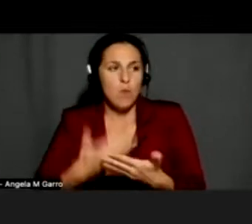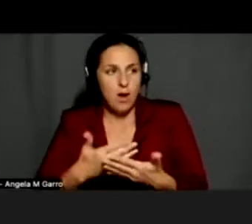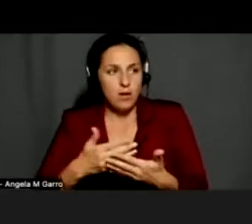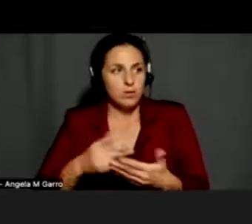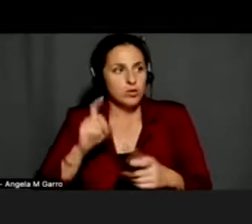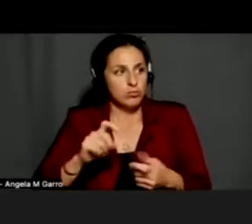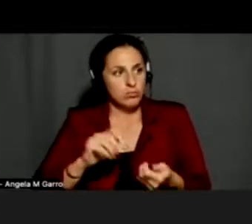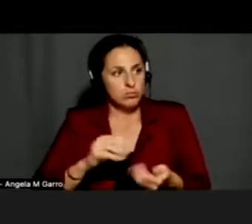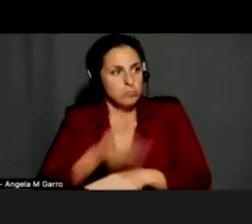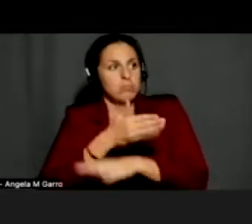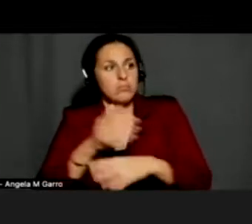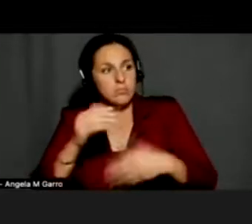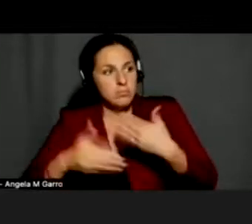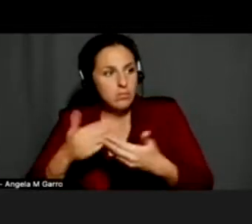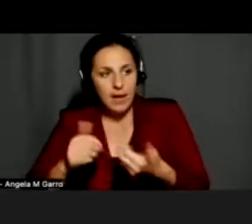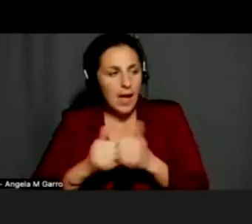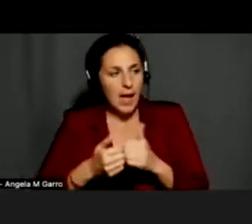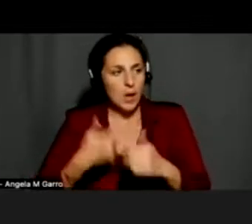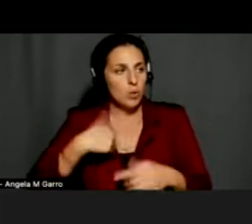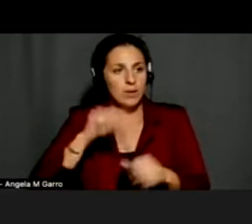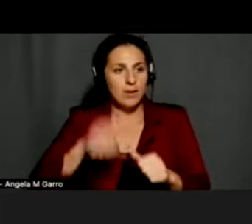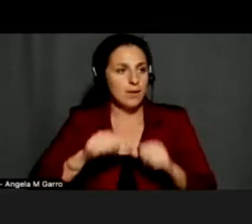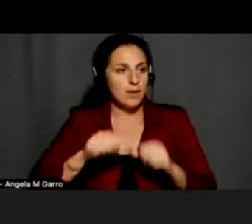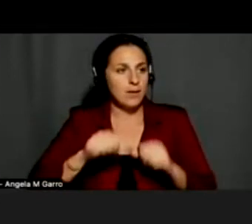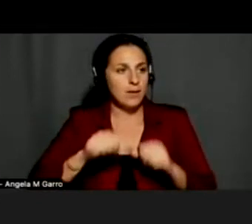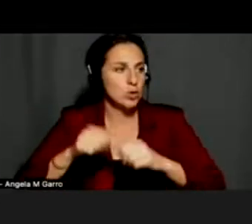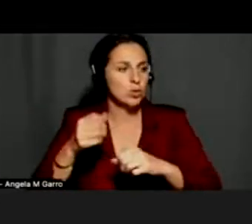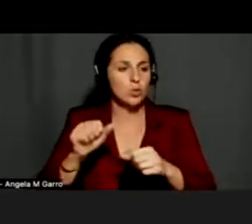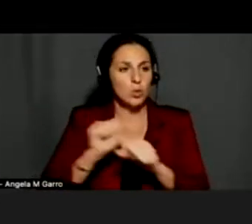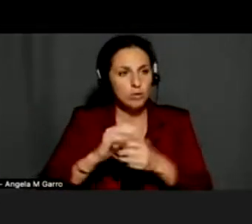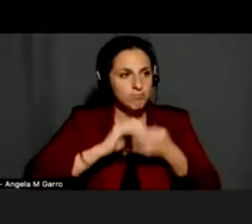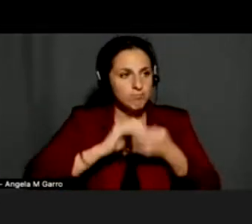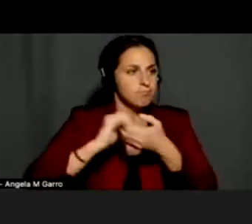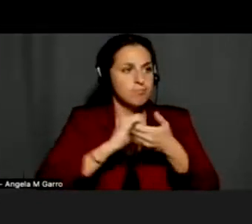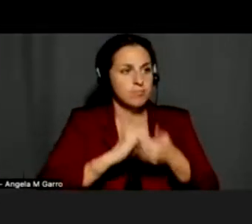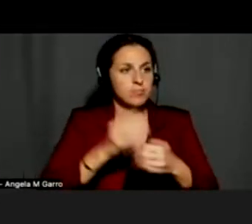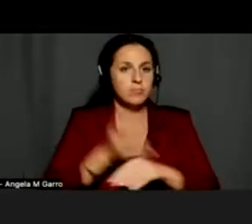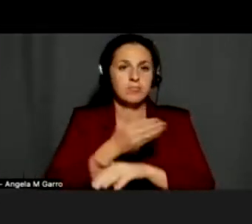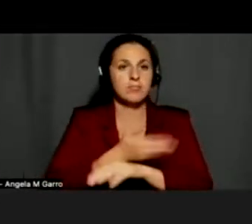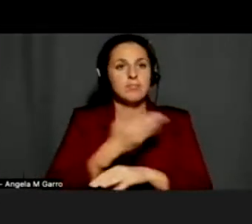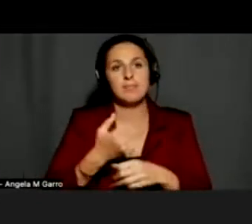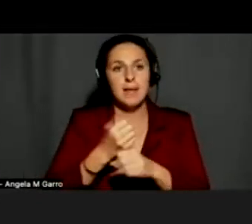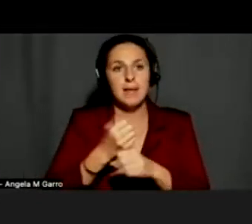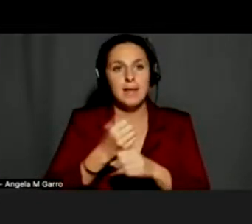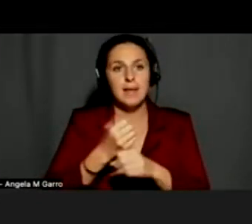and continue to work together to make that better? So I appreciate you sharing, and